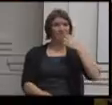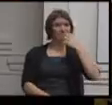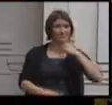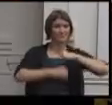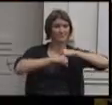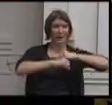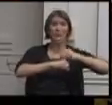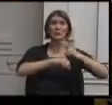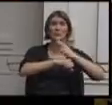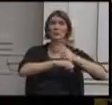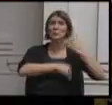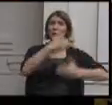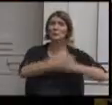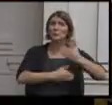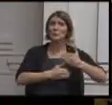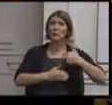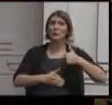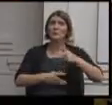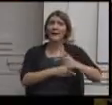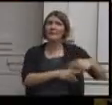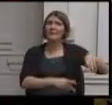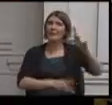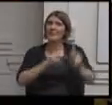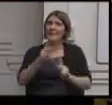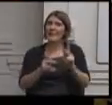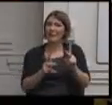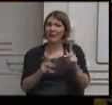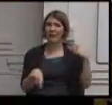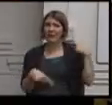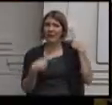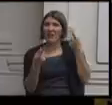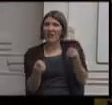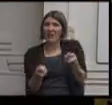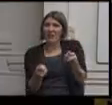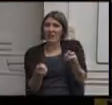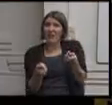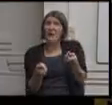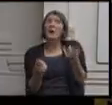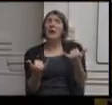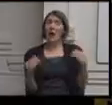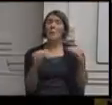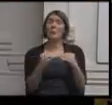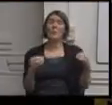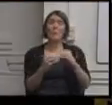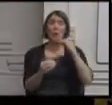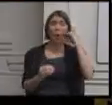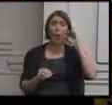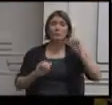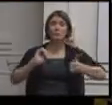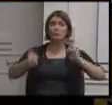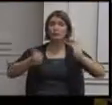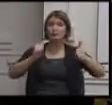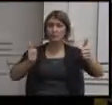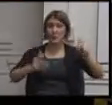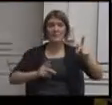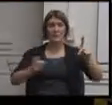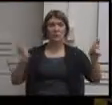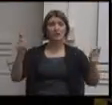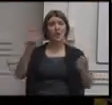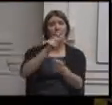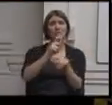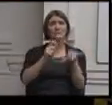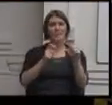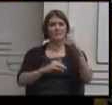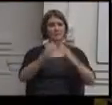2. Over those years, much has changed. The area has been built up, the demographics is different, and construction